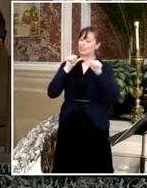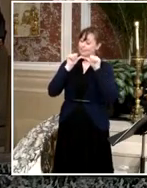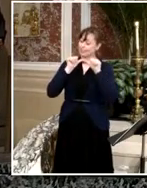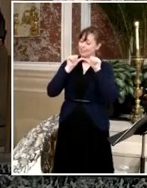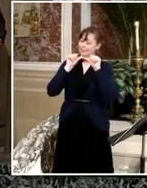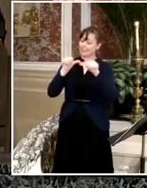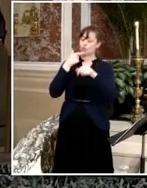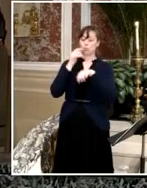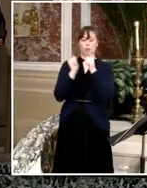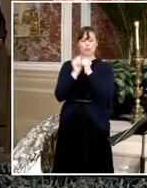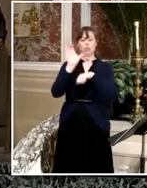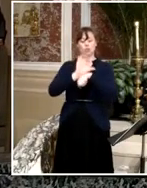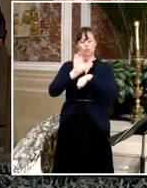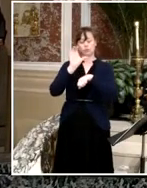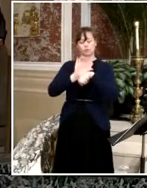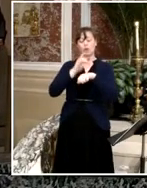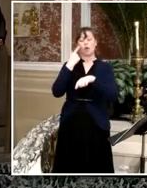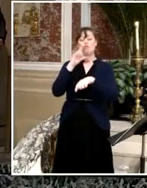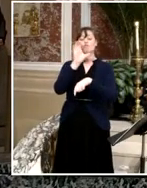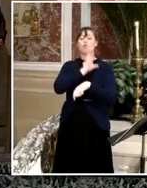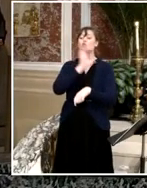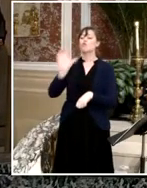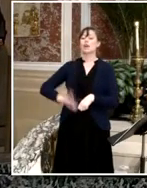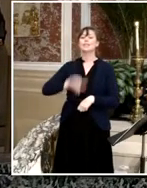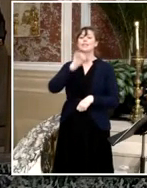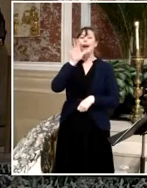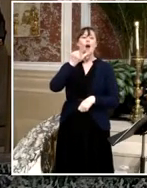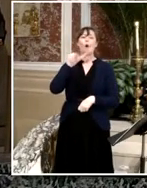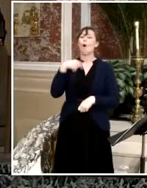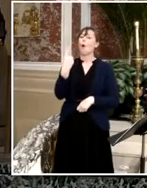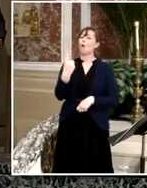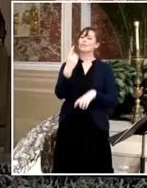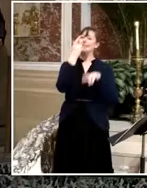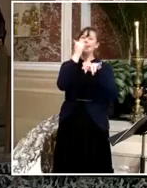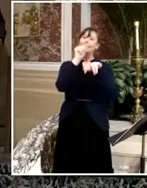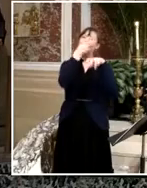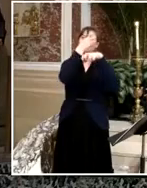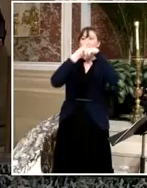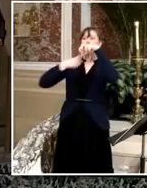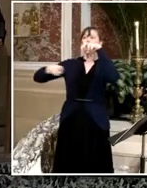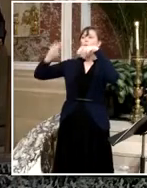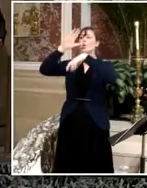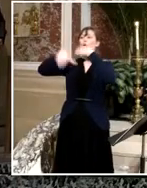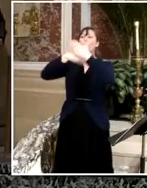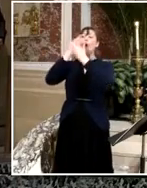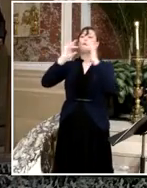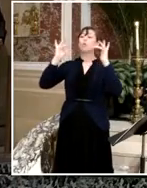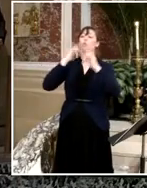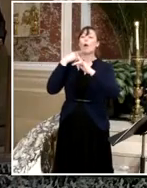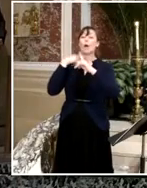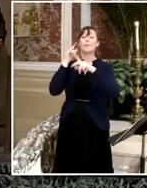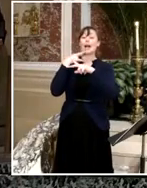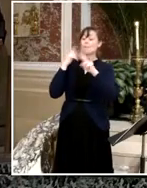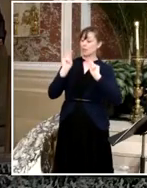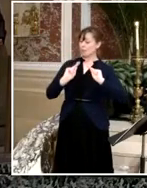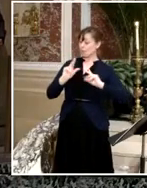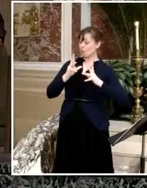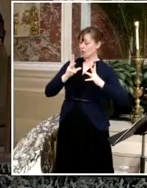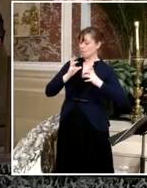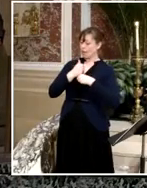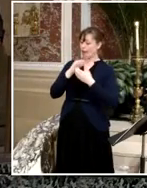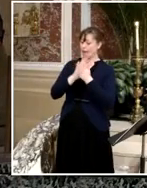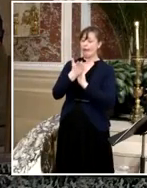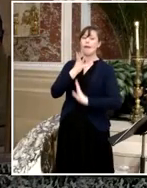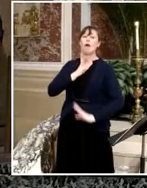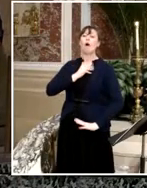the church. For Christ not only adorns with a royal priesthood the people he has made his own, but